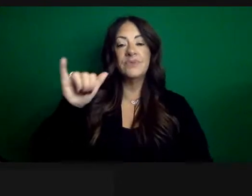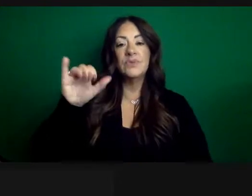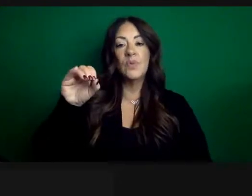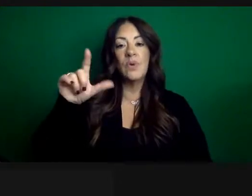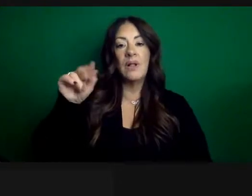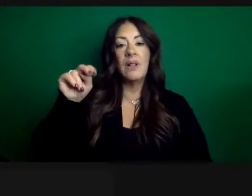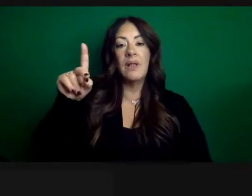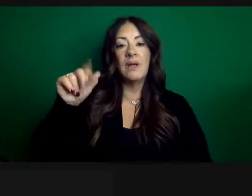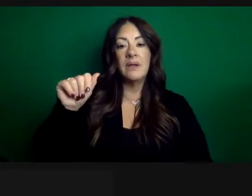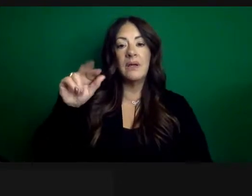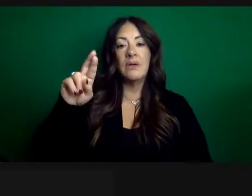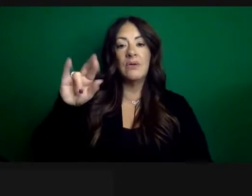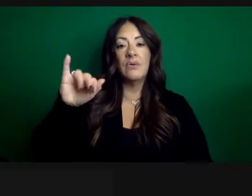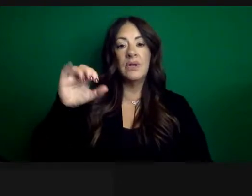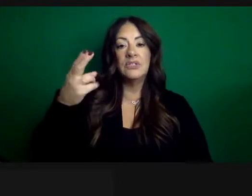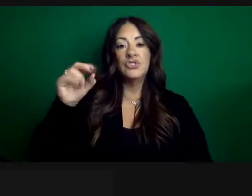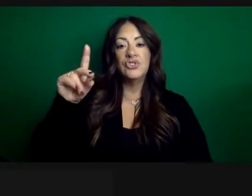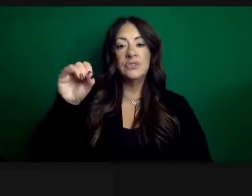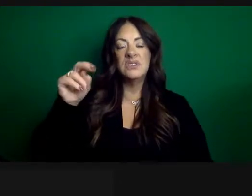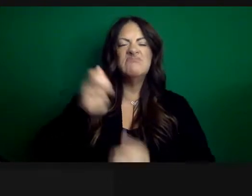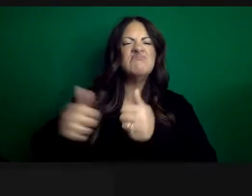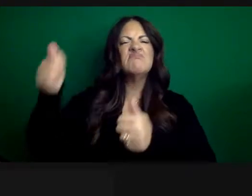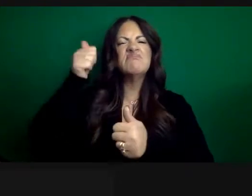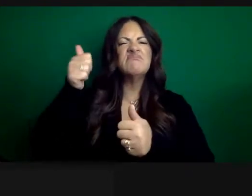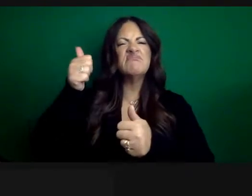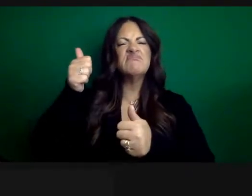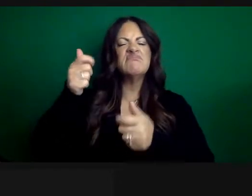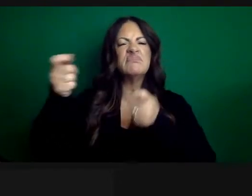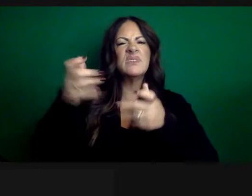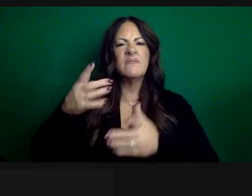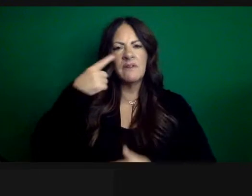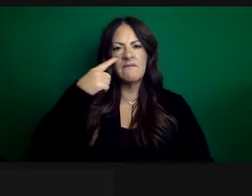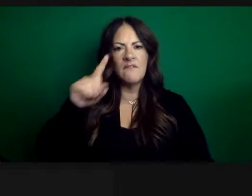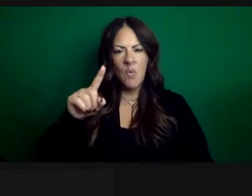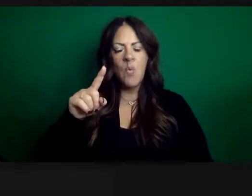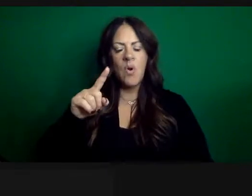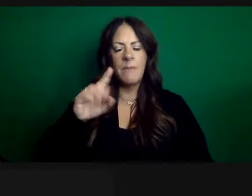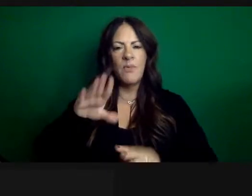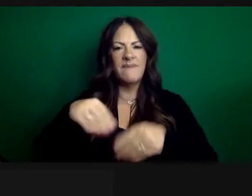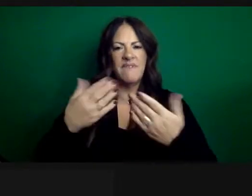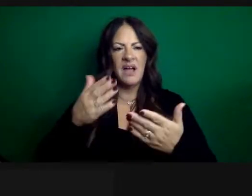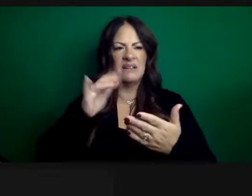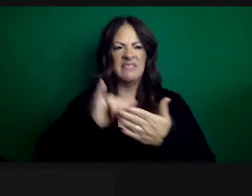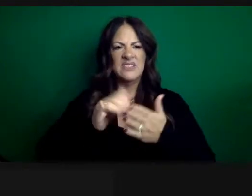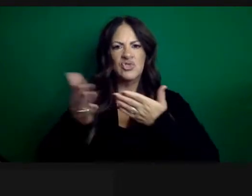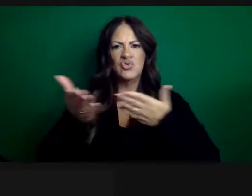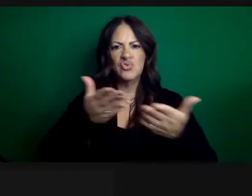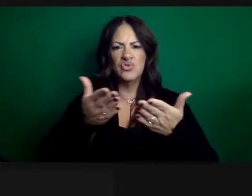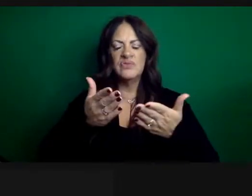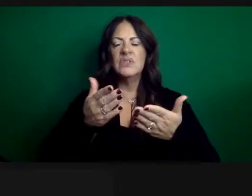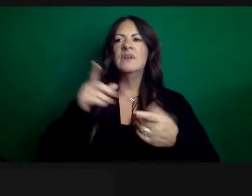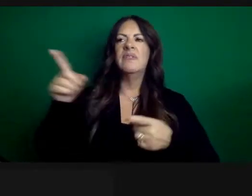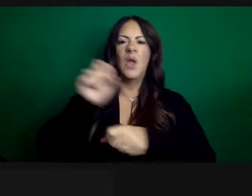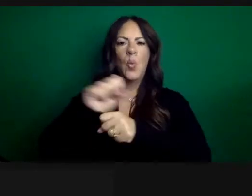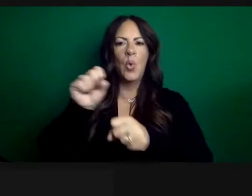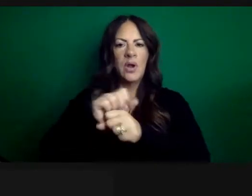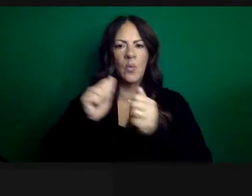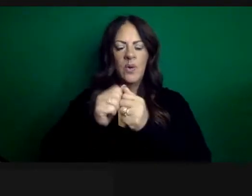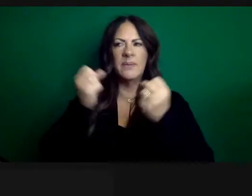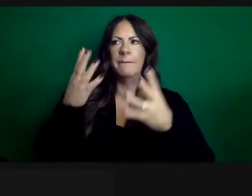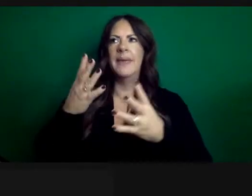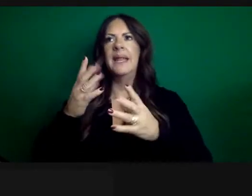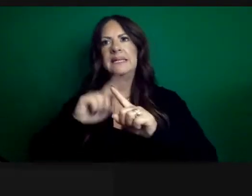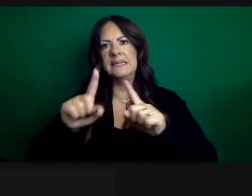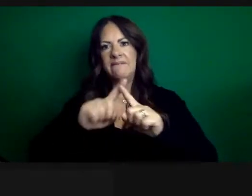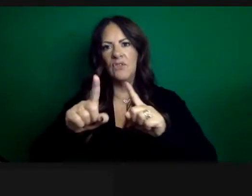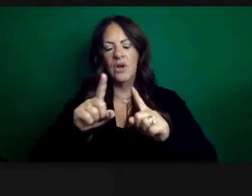team's partnership. She's working hard around the clock with our partners on the third-party administrator